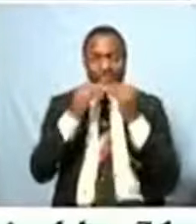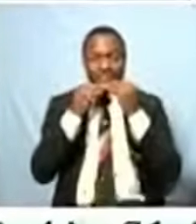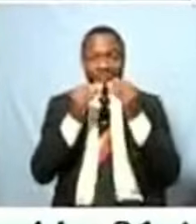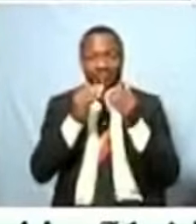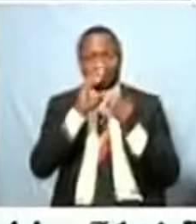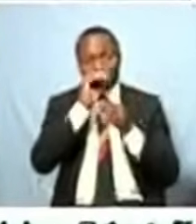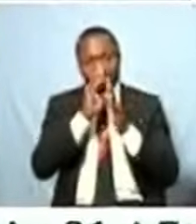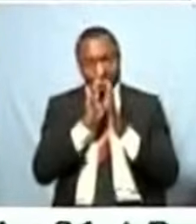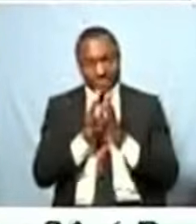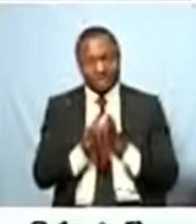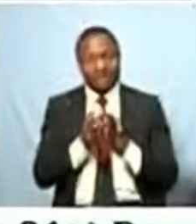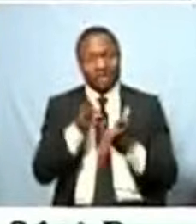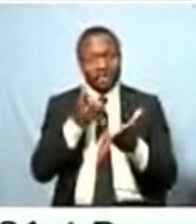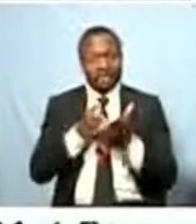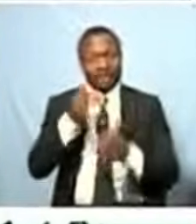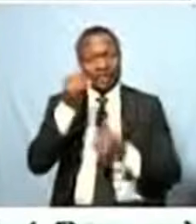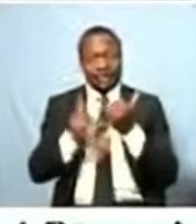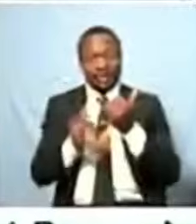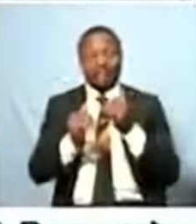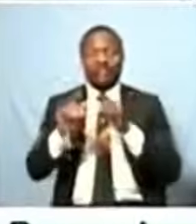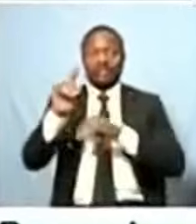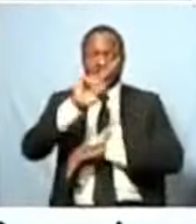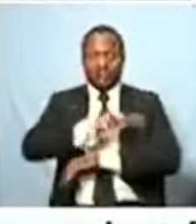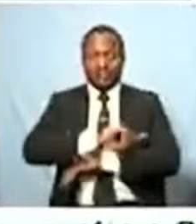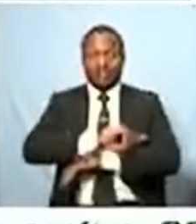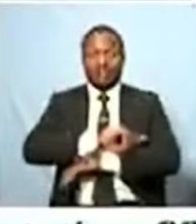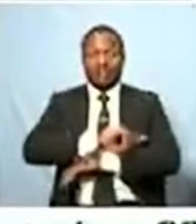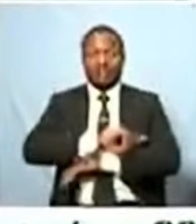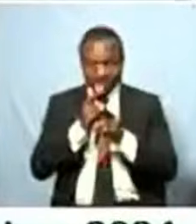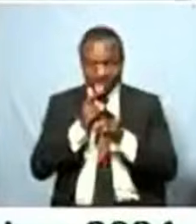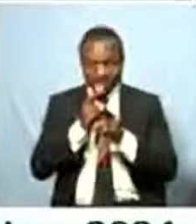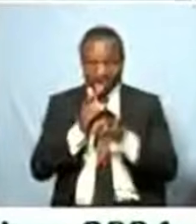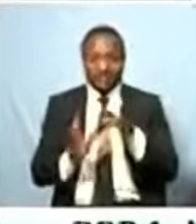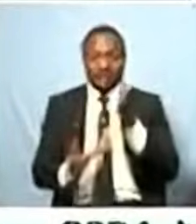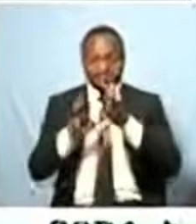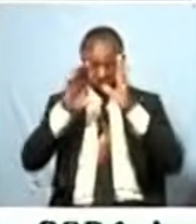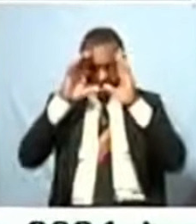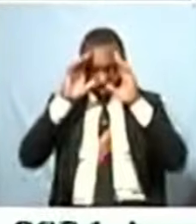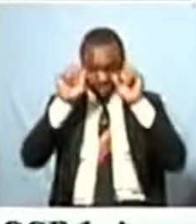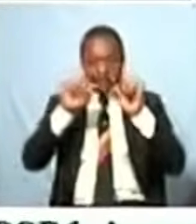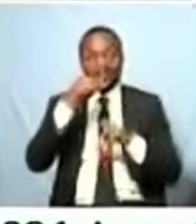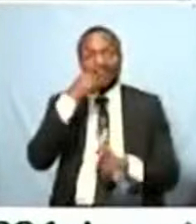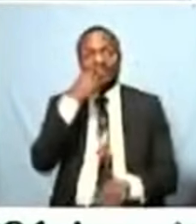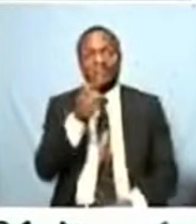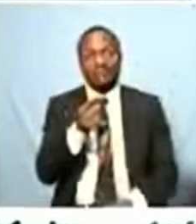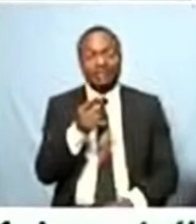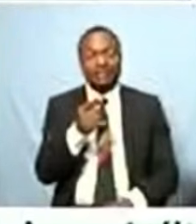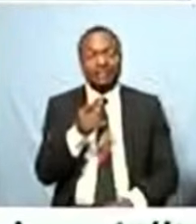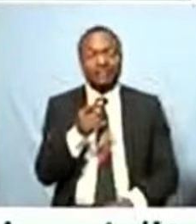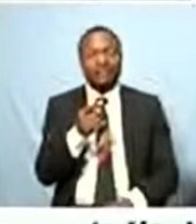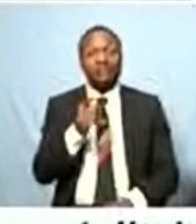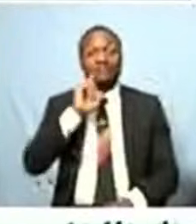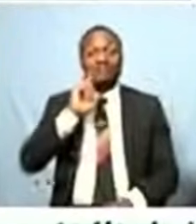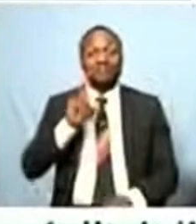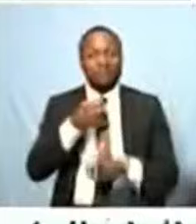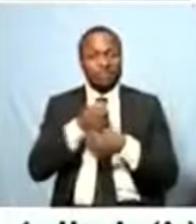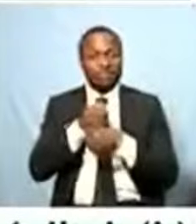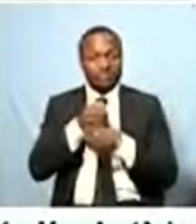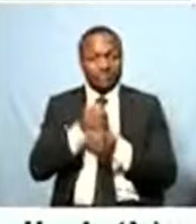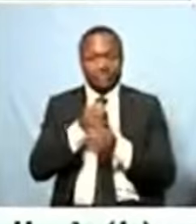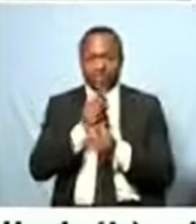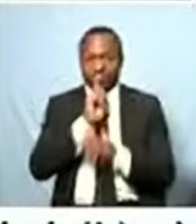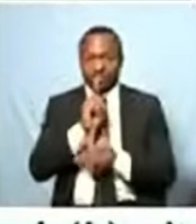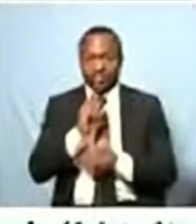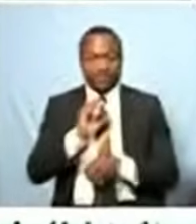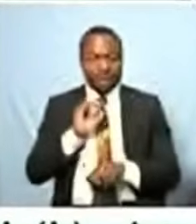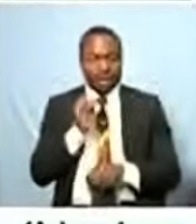Madam Speaker. This is the last day, as her Honour Vice President said. So we have to make sure that